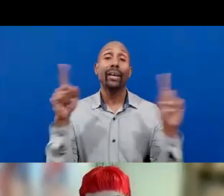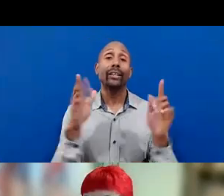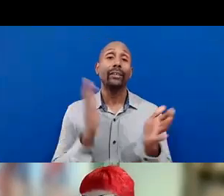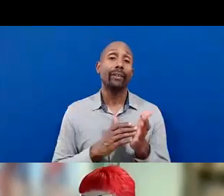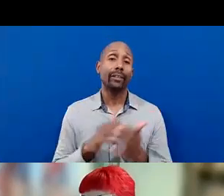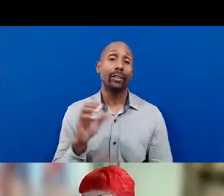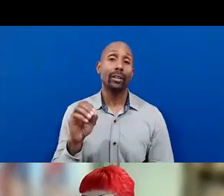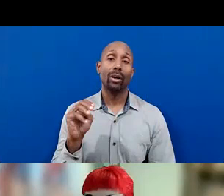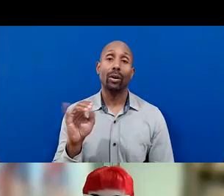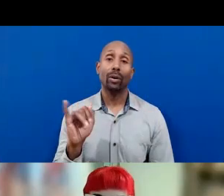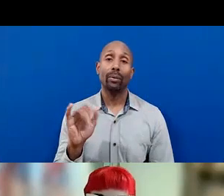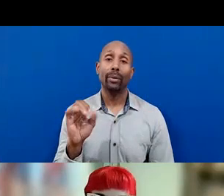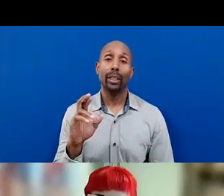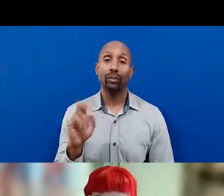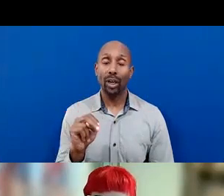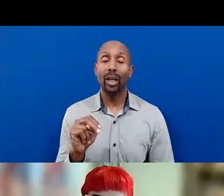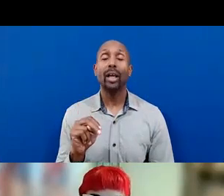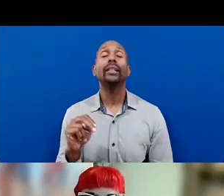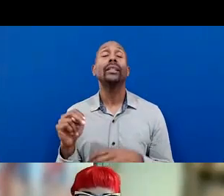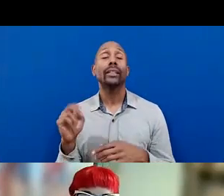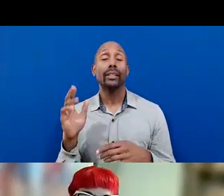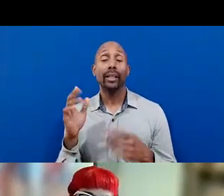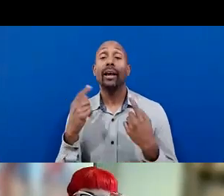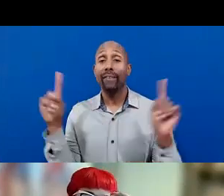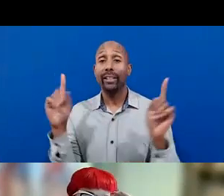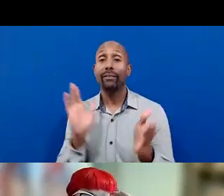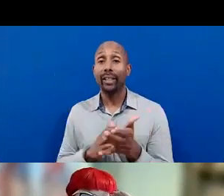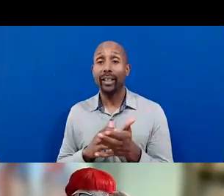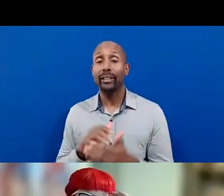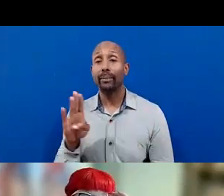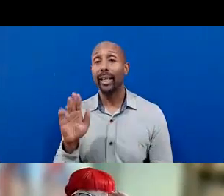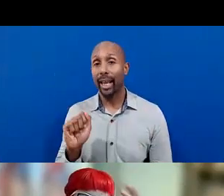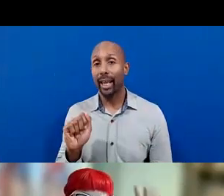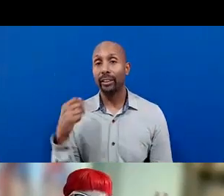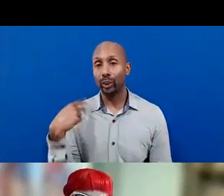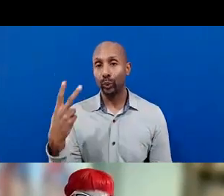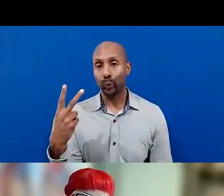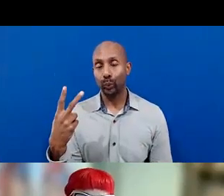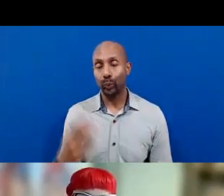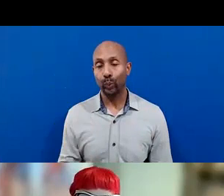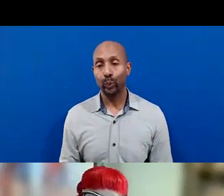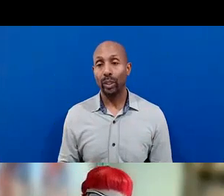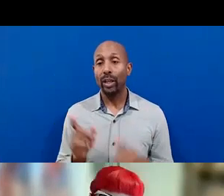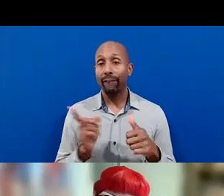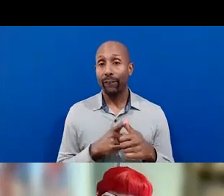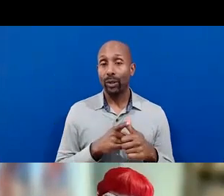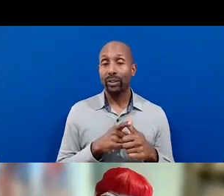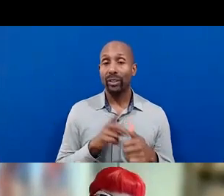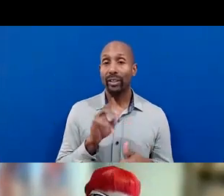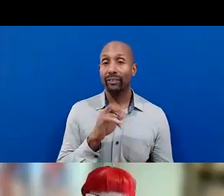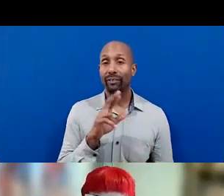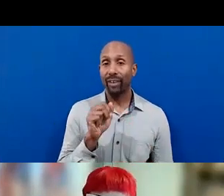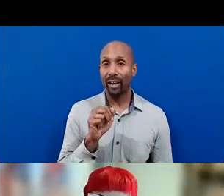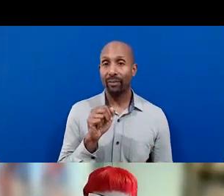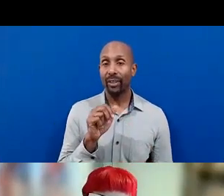lot of times I have questions like about the different strains. So the first strain we had, Alpha, we're